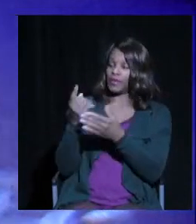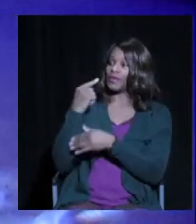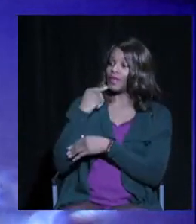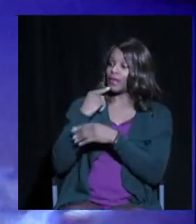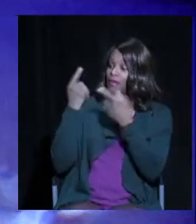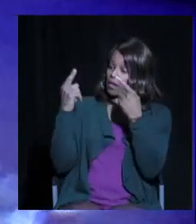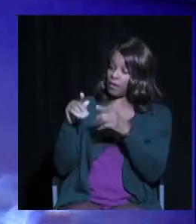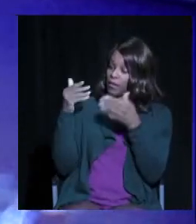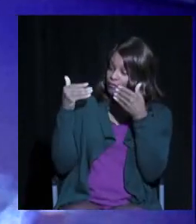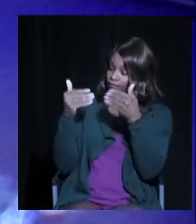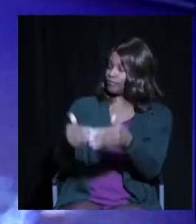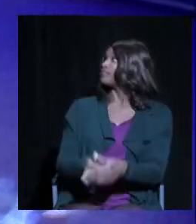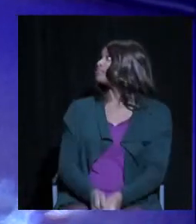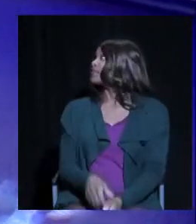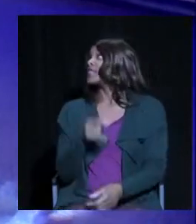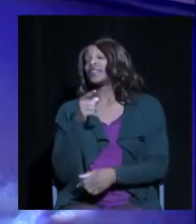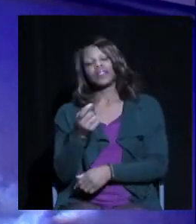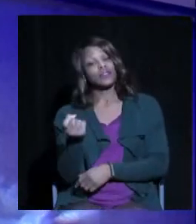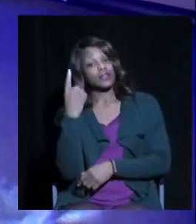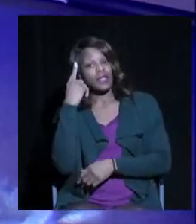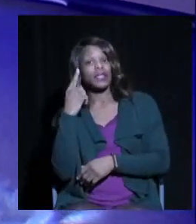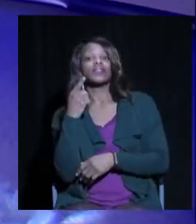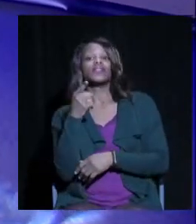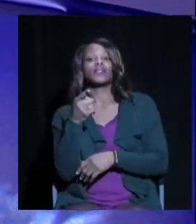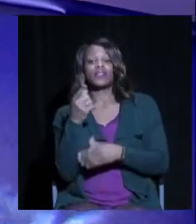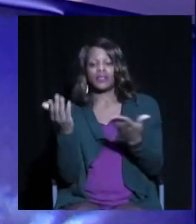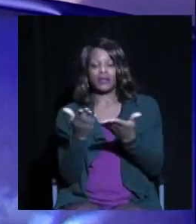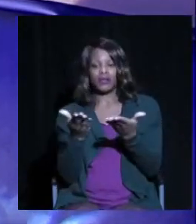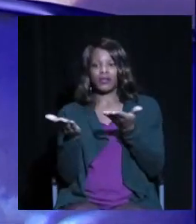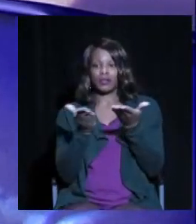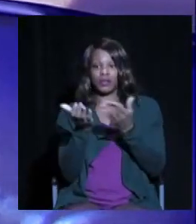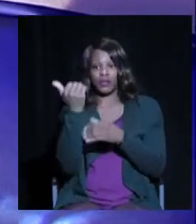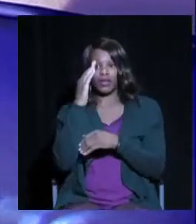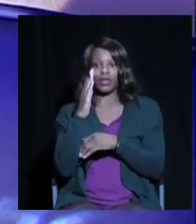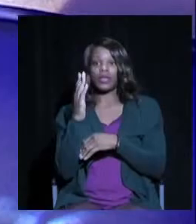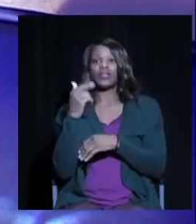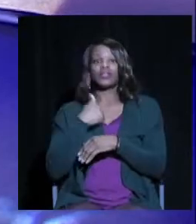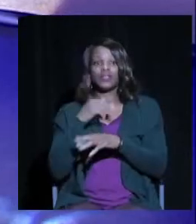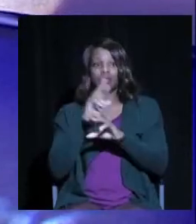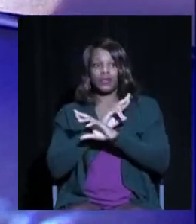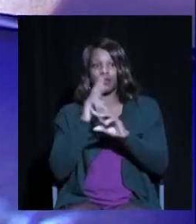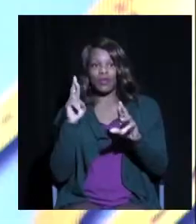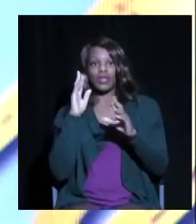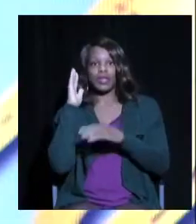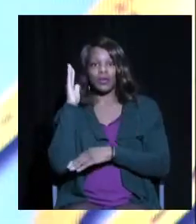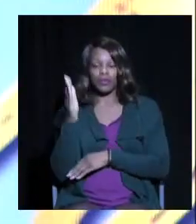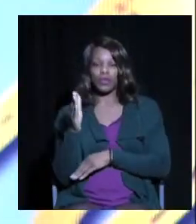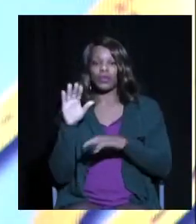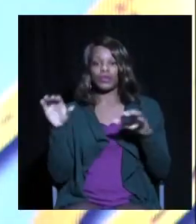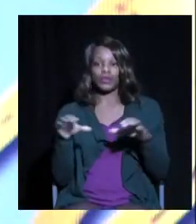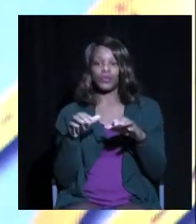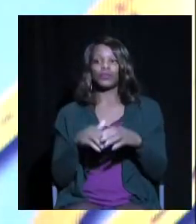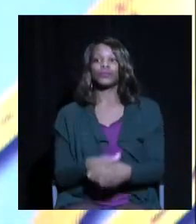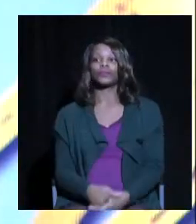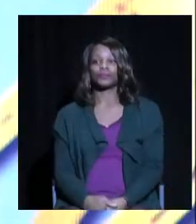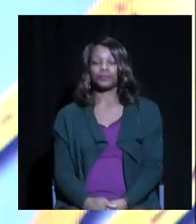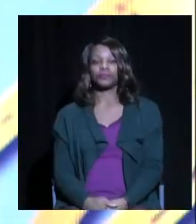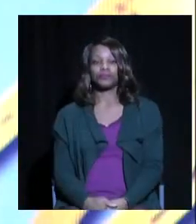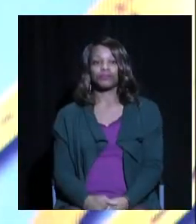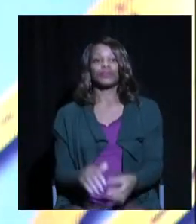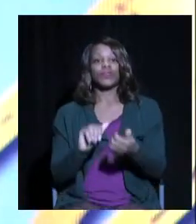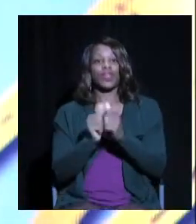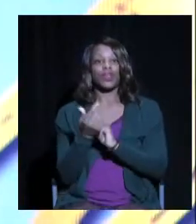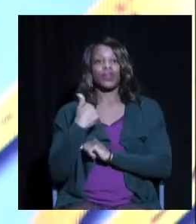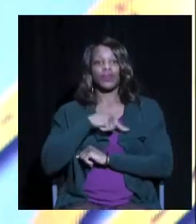She understands that she's here to serve God, and she has a willingness to do it. And that's how we